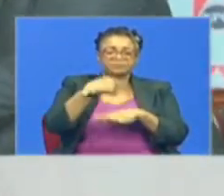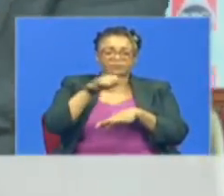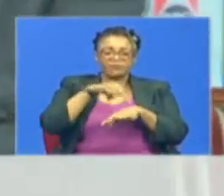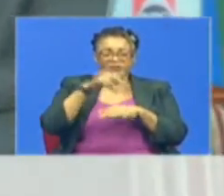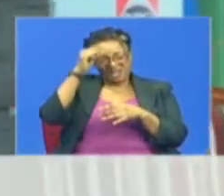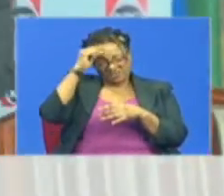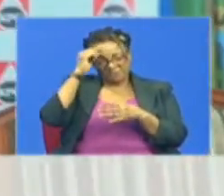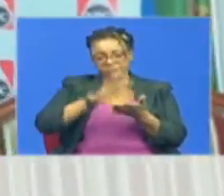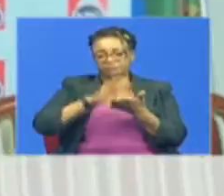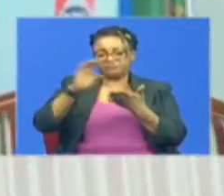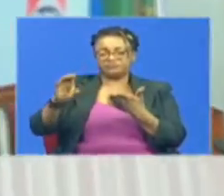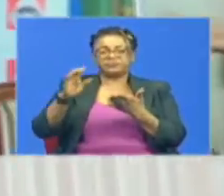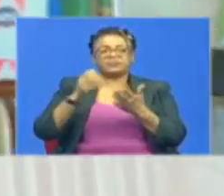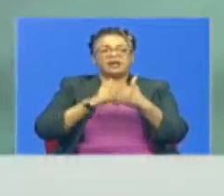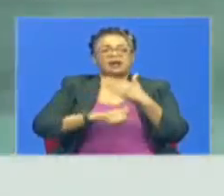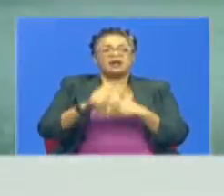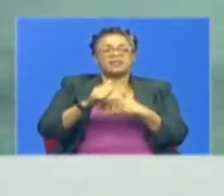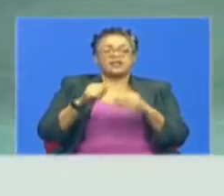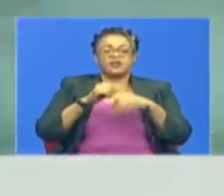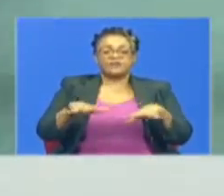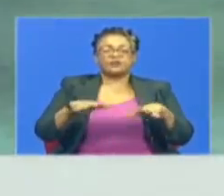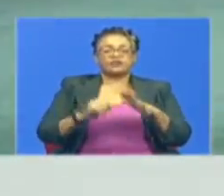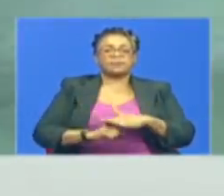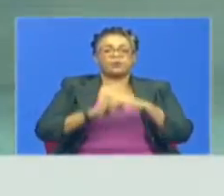the devolution support program.